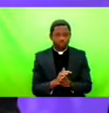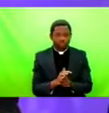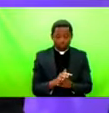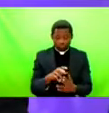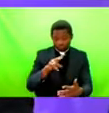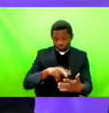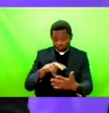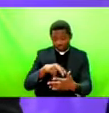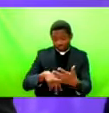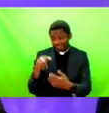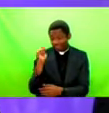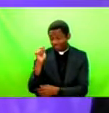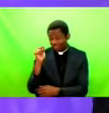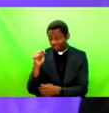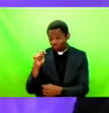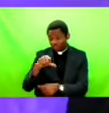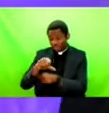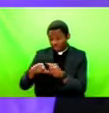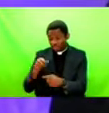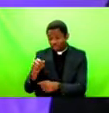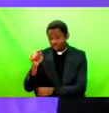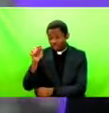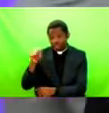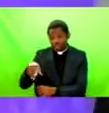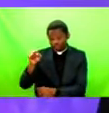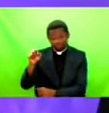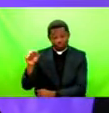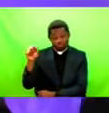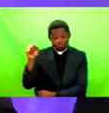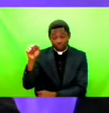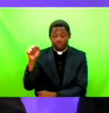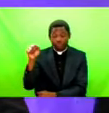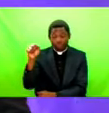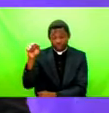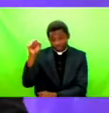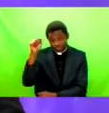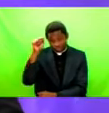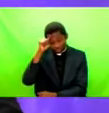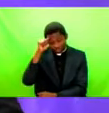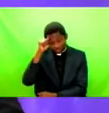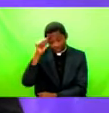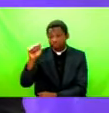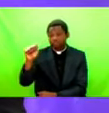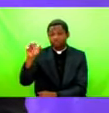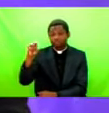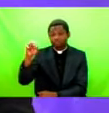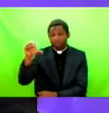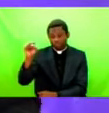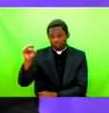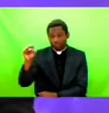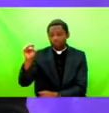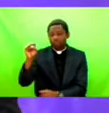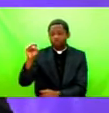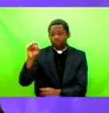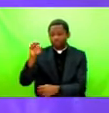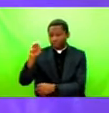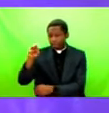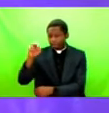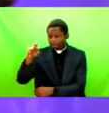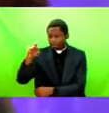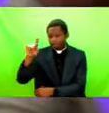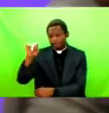read the testimony by the evangelism ministry in honor of